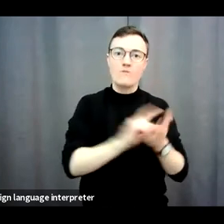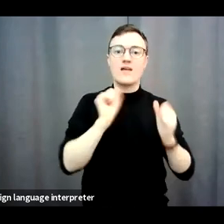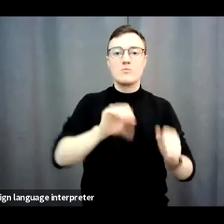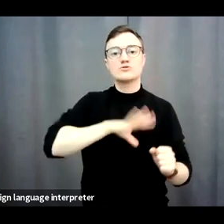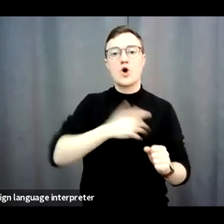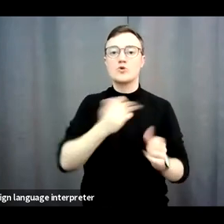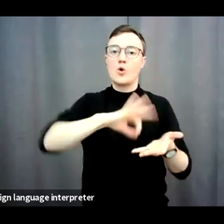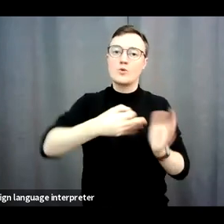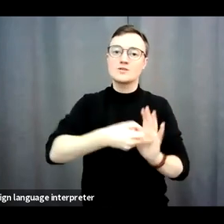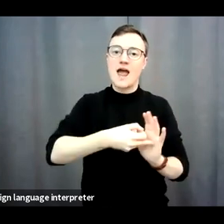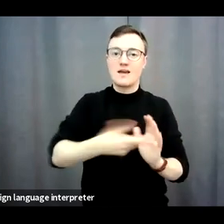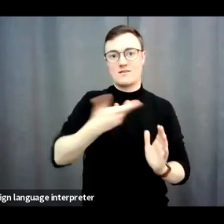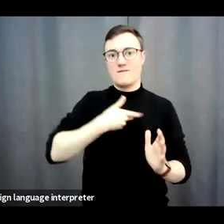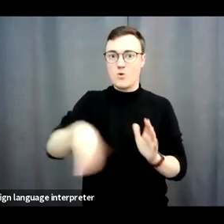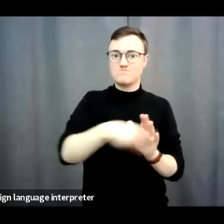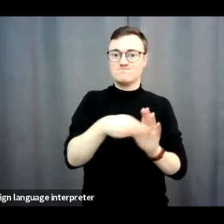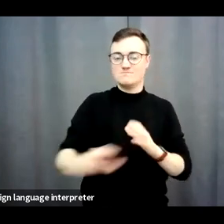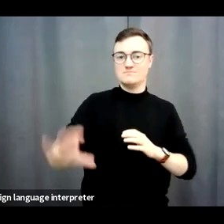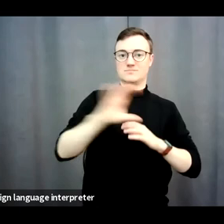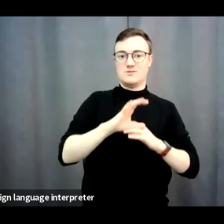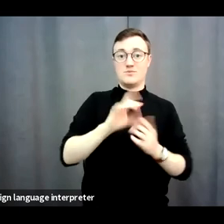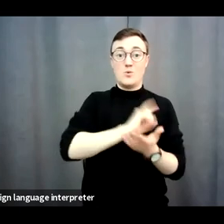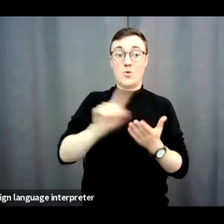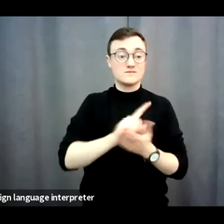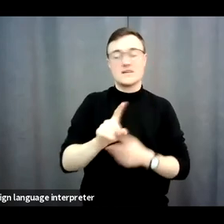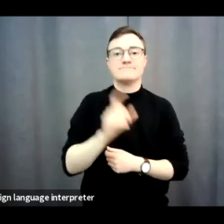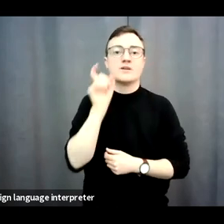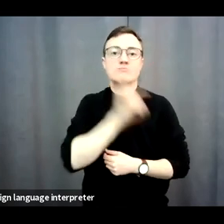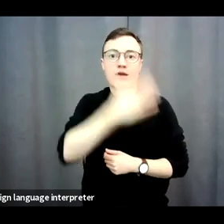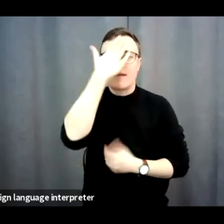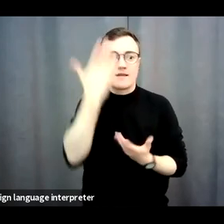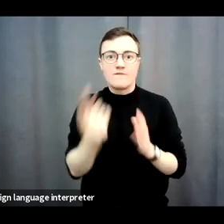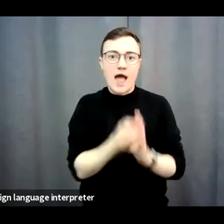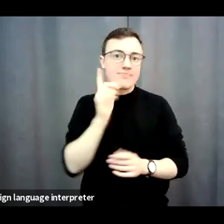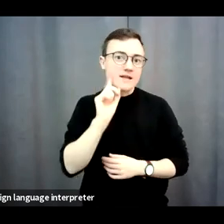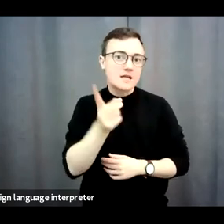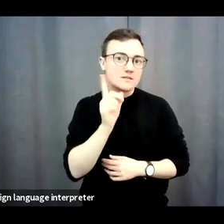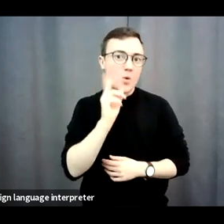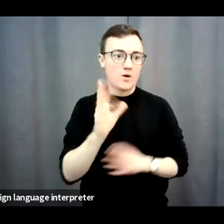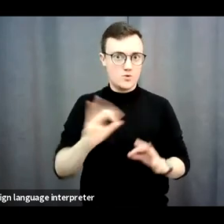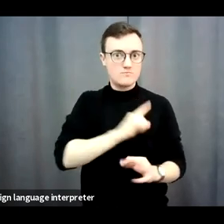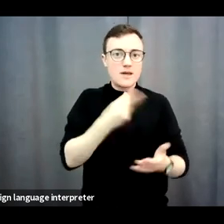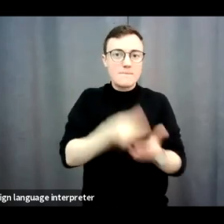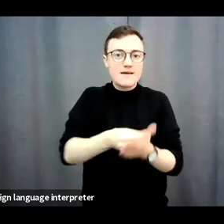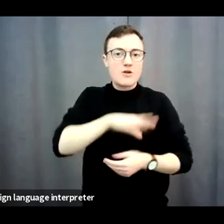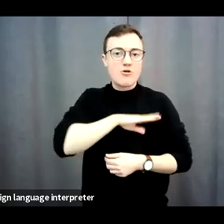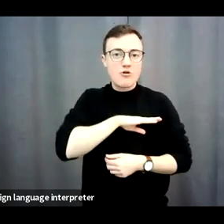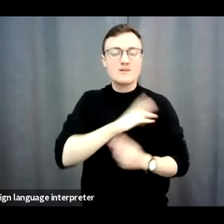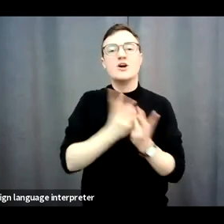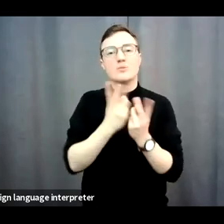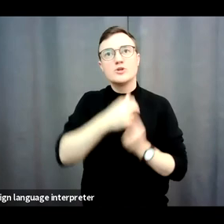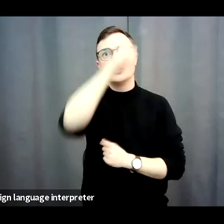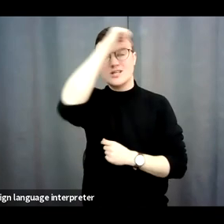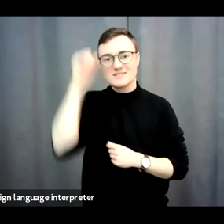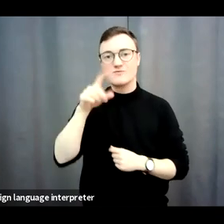often unpredictable. And so that means that it's often hard to make meaningful